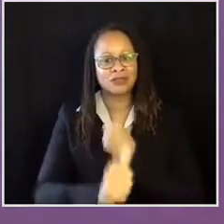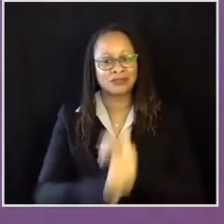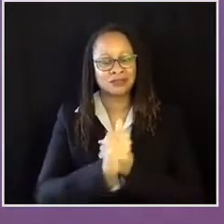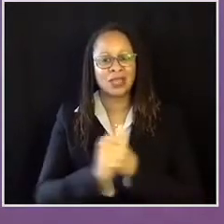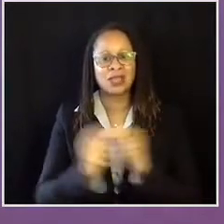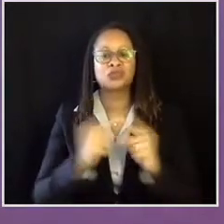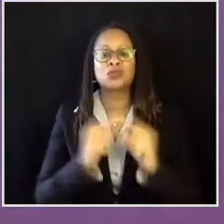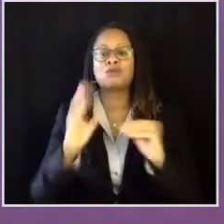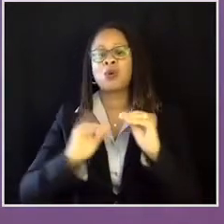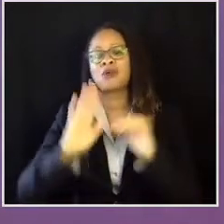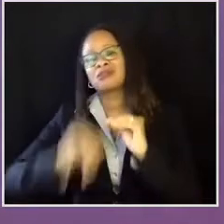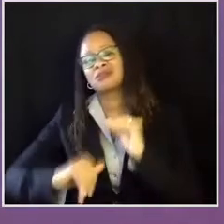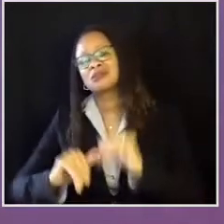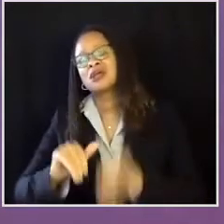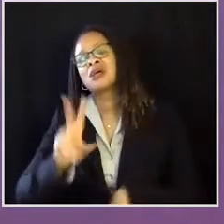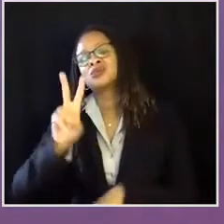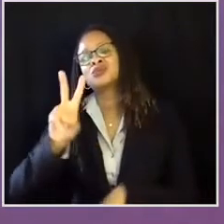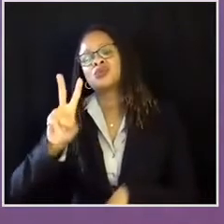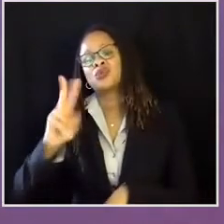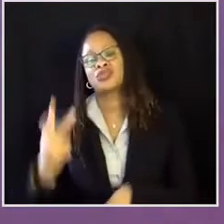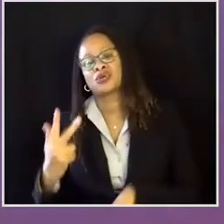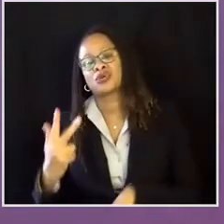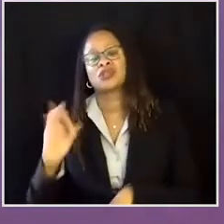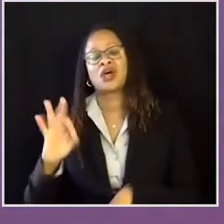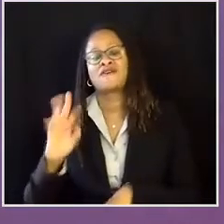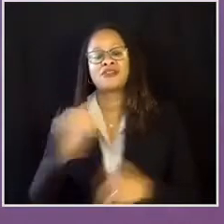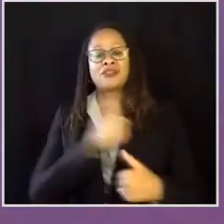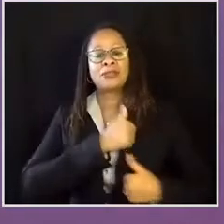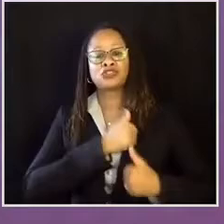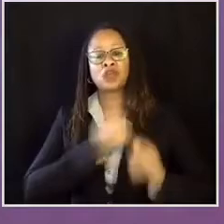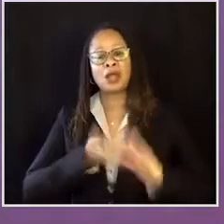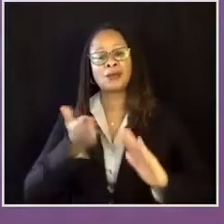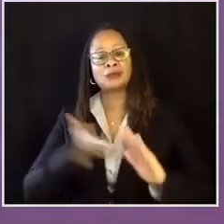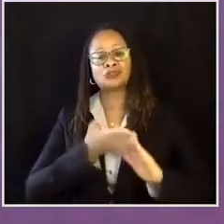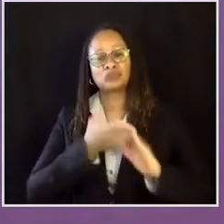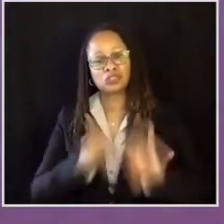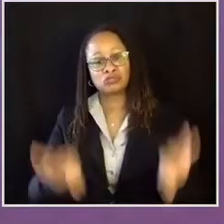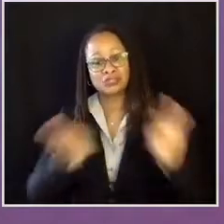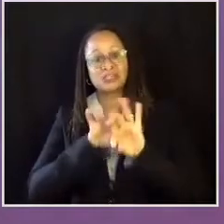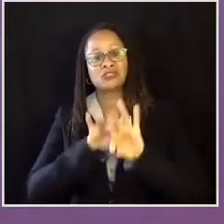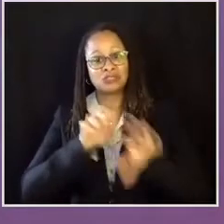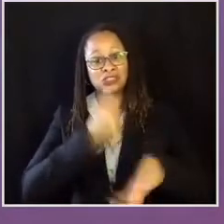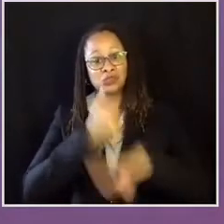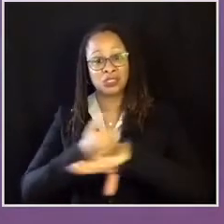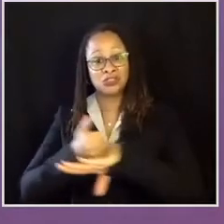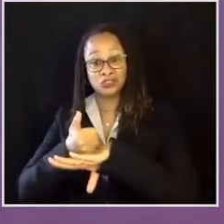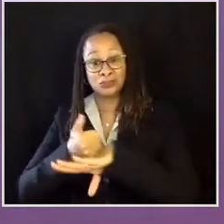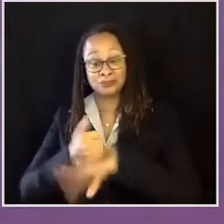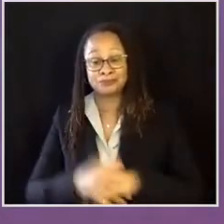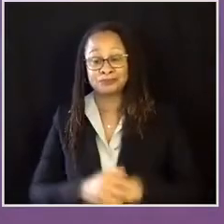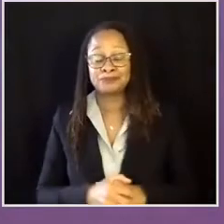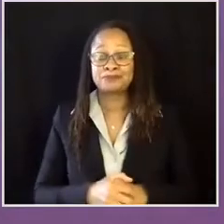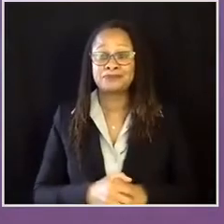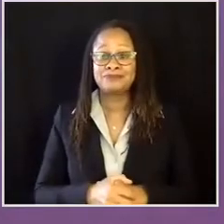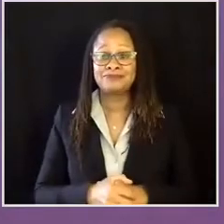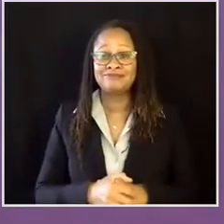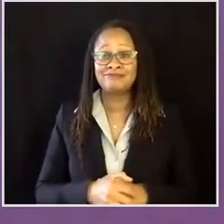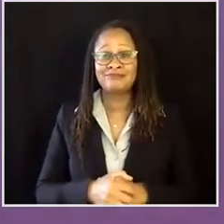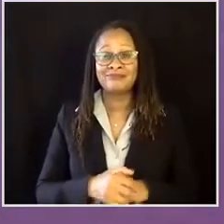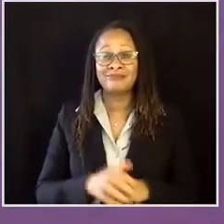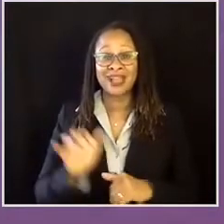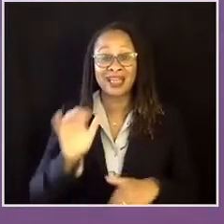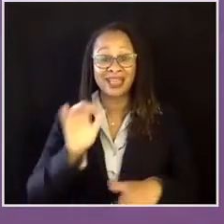than two-thirds of the military's operationally critical installations. That's what the military warned him.